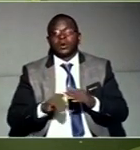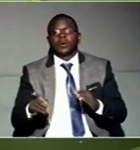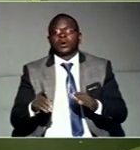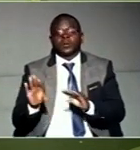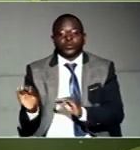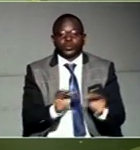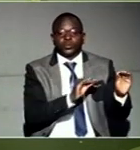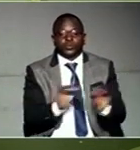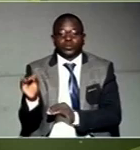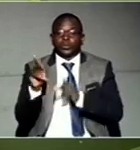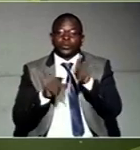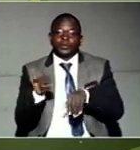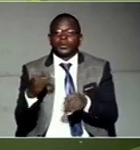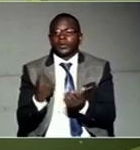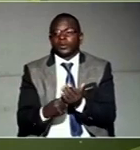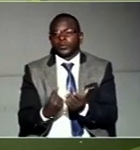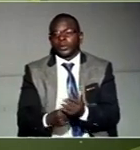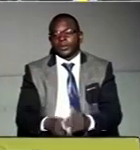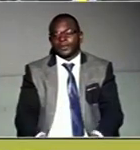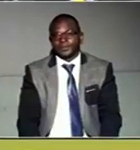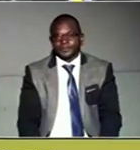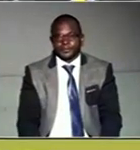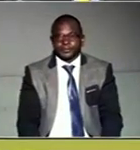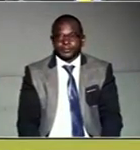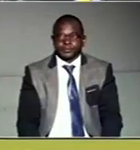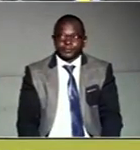Displaced Persons in Uganda.